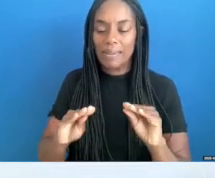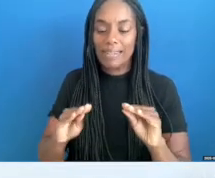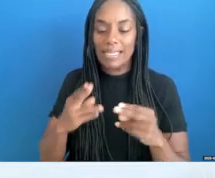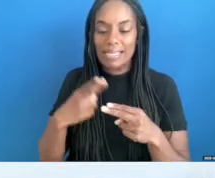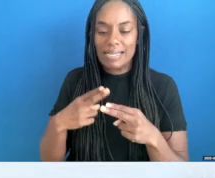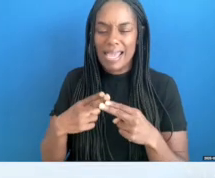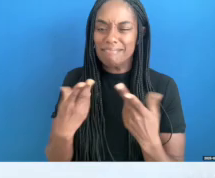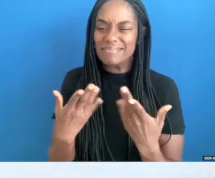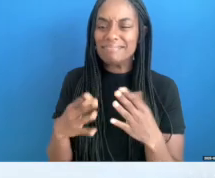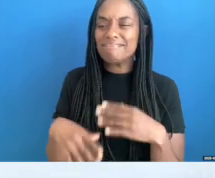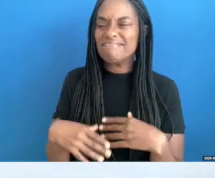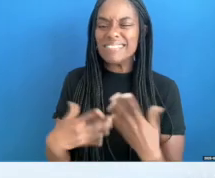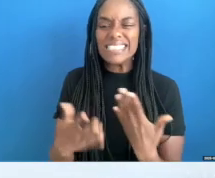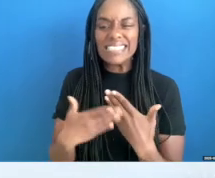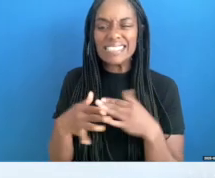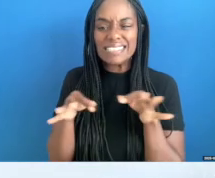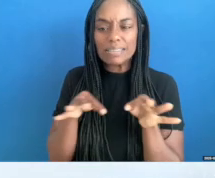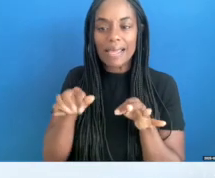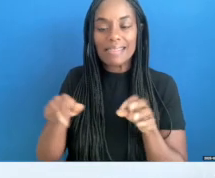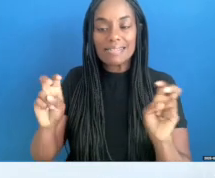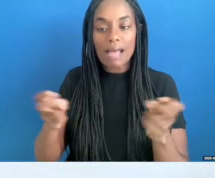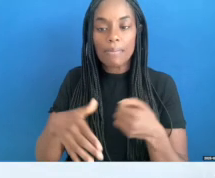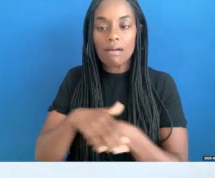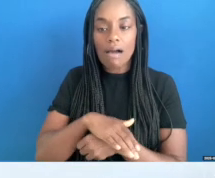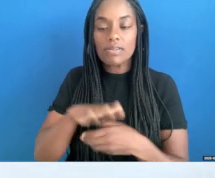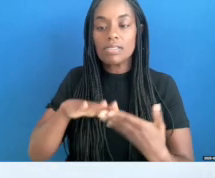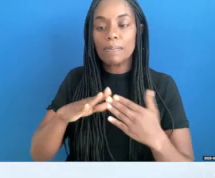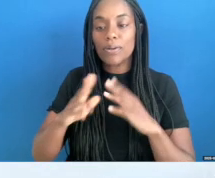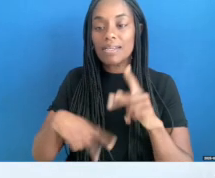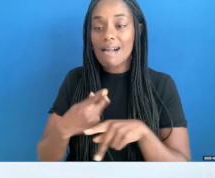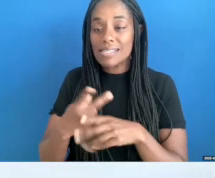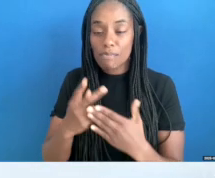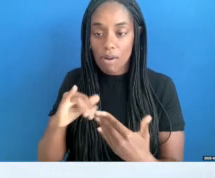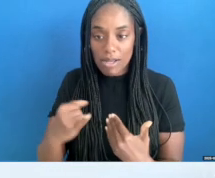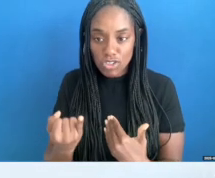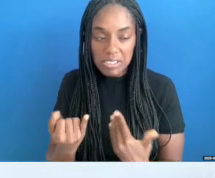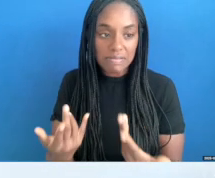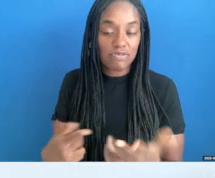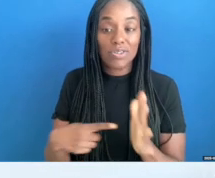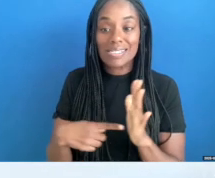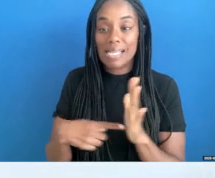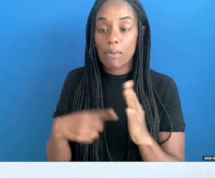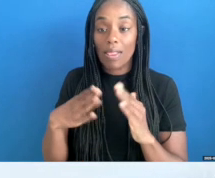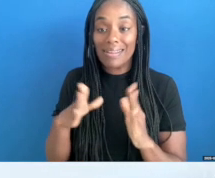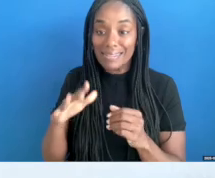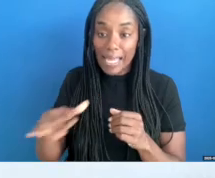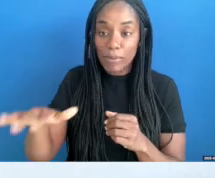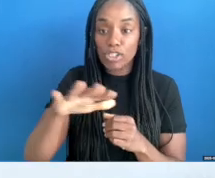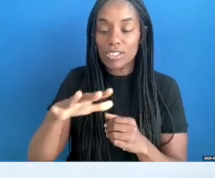easily explains that this topic covers community type projects for places like neighborhoods and